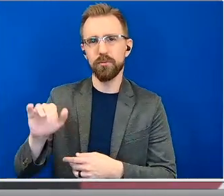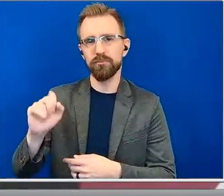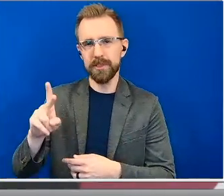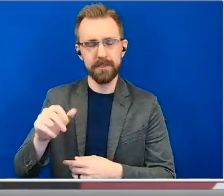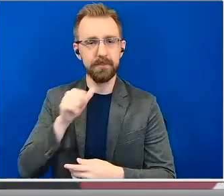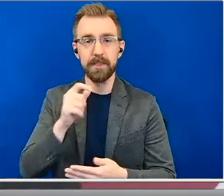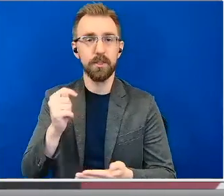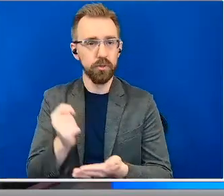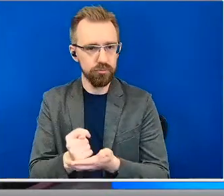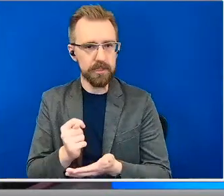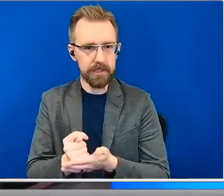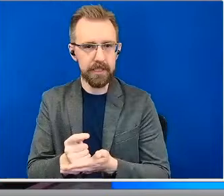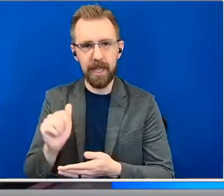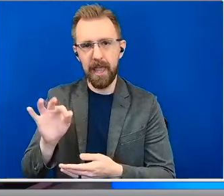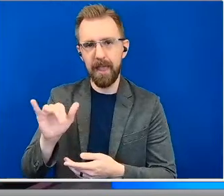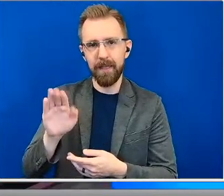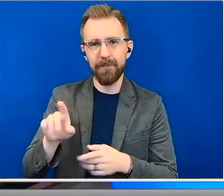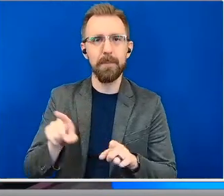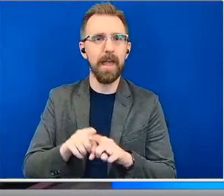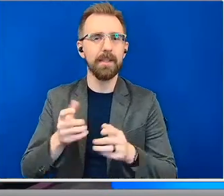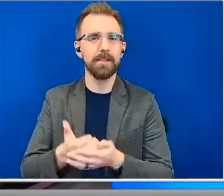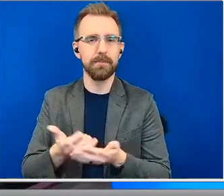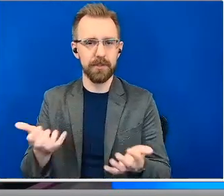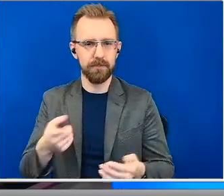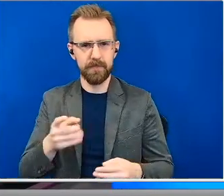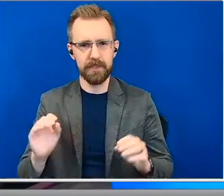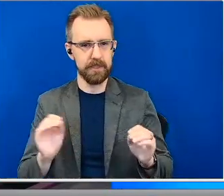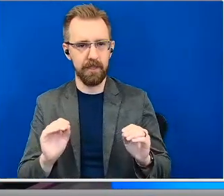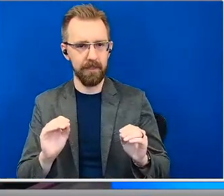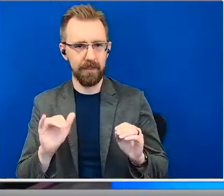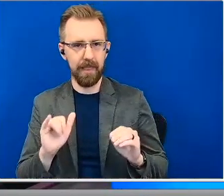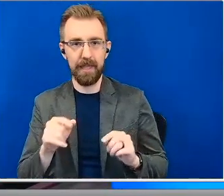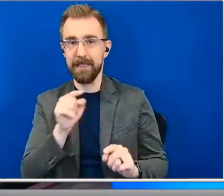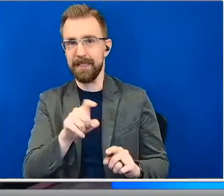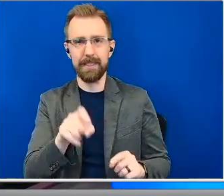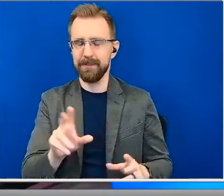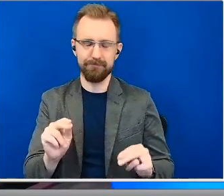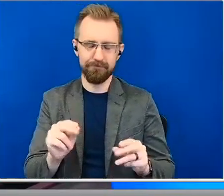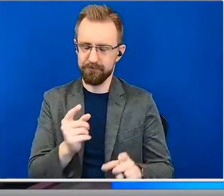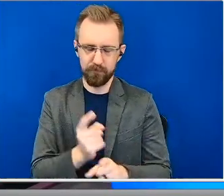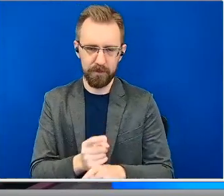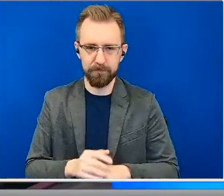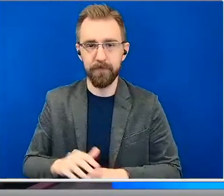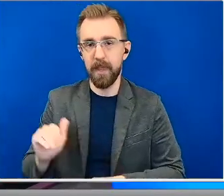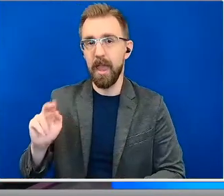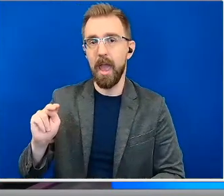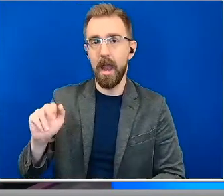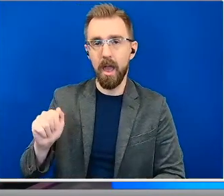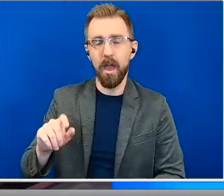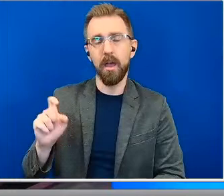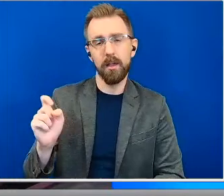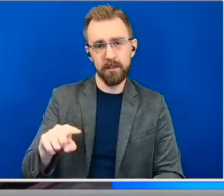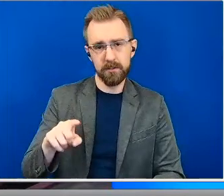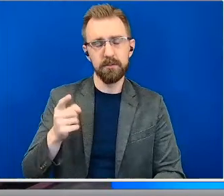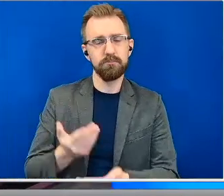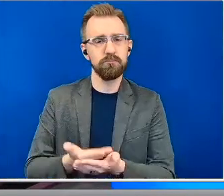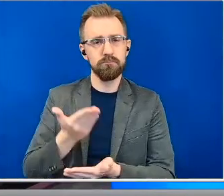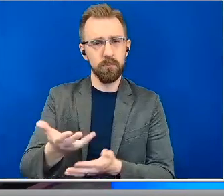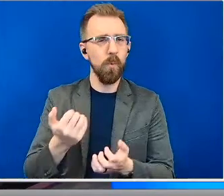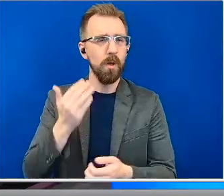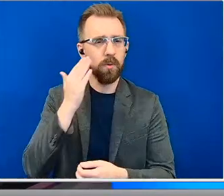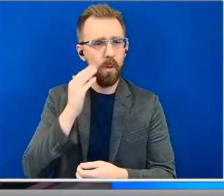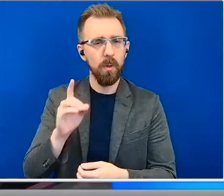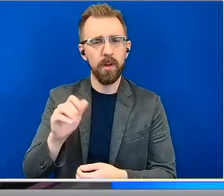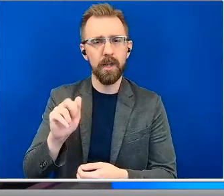fibrillation as much. And it's nothing that Daryle needs. Anna has a question that she submitted. She wants to know, will Daryle have to have